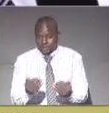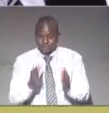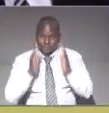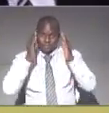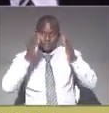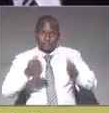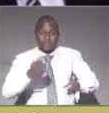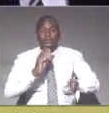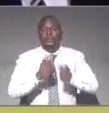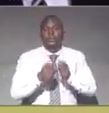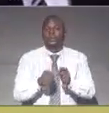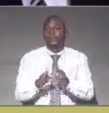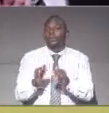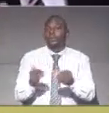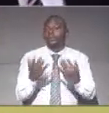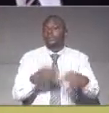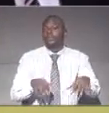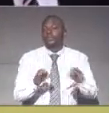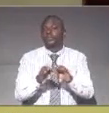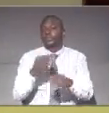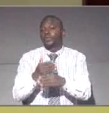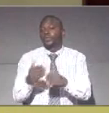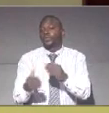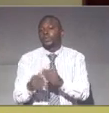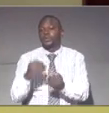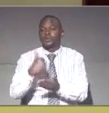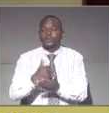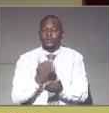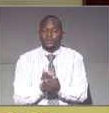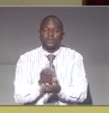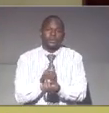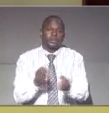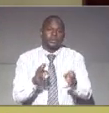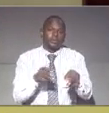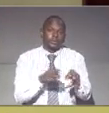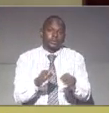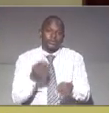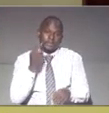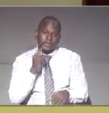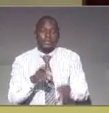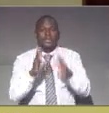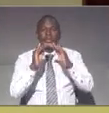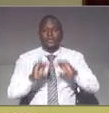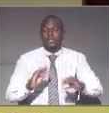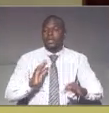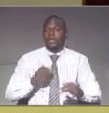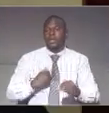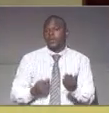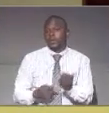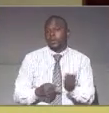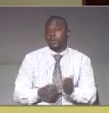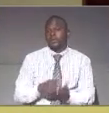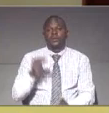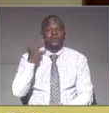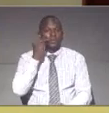is competition and relevance in the construction sector. So in many ways, like if you look at roofings, our technology is the most modern